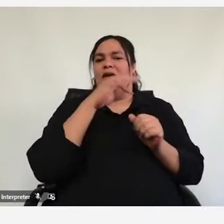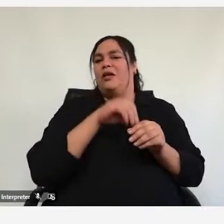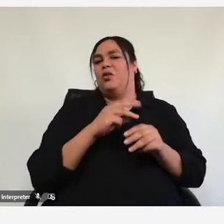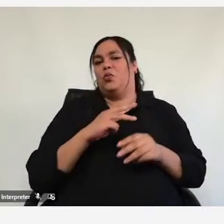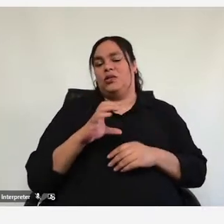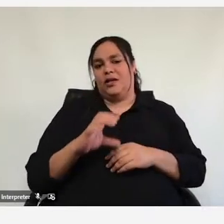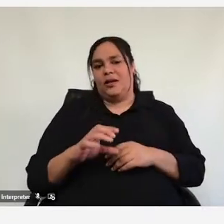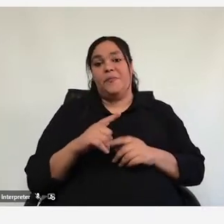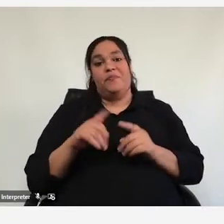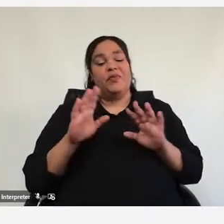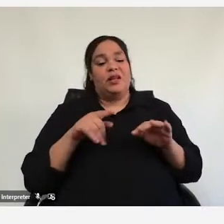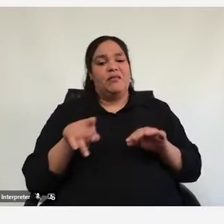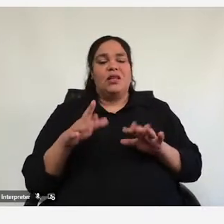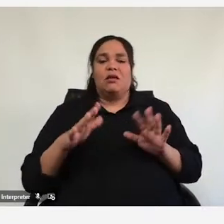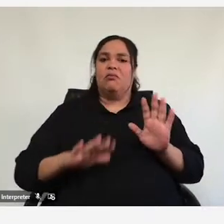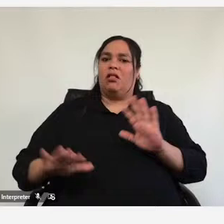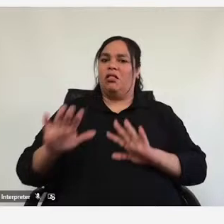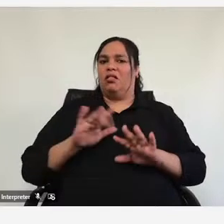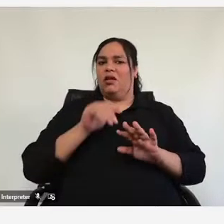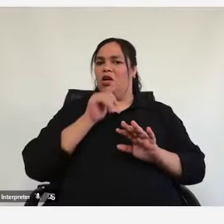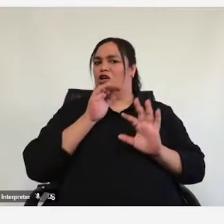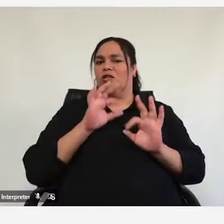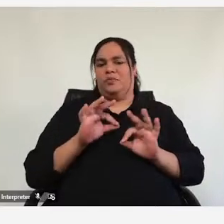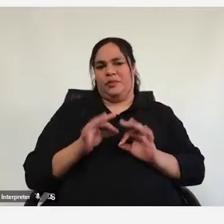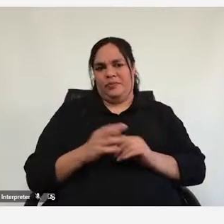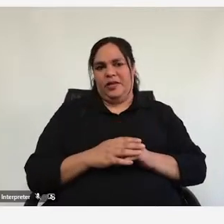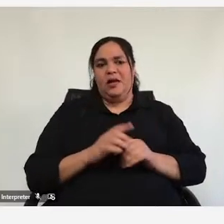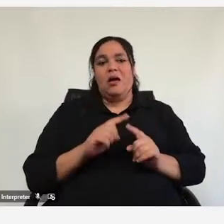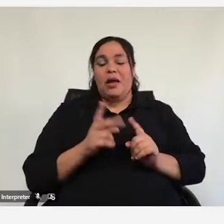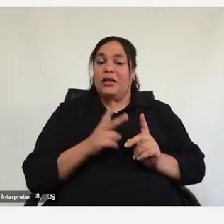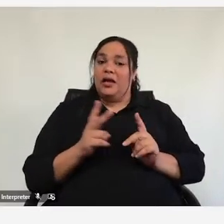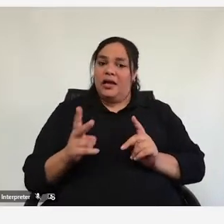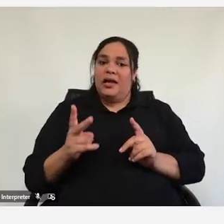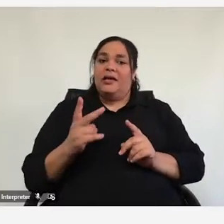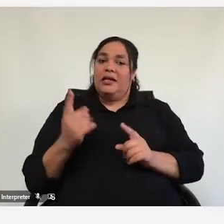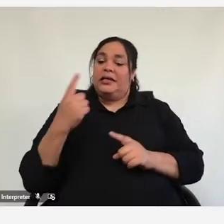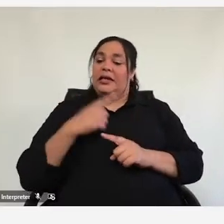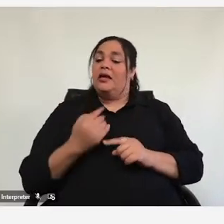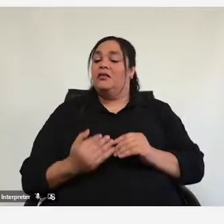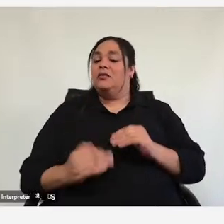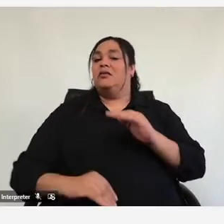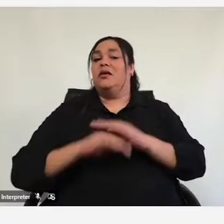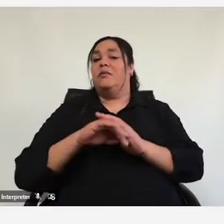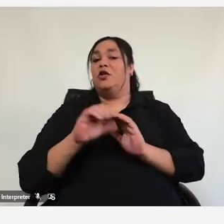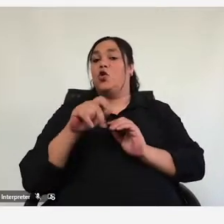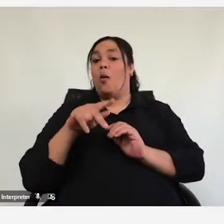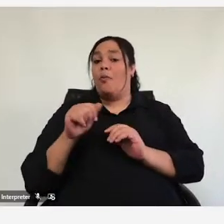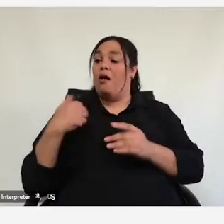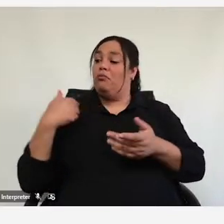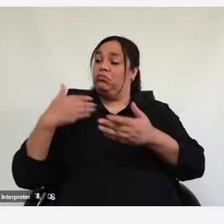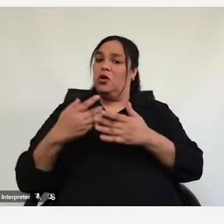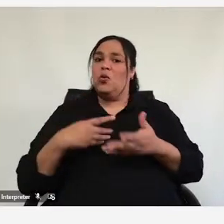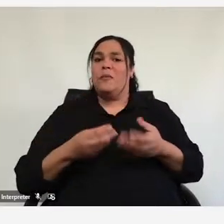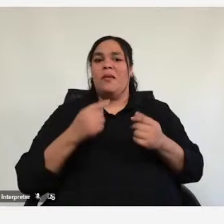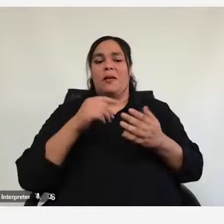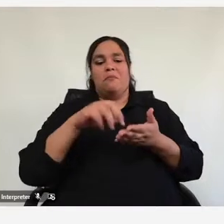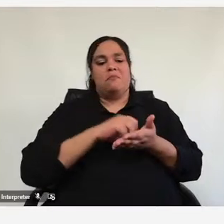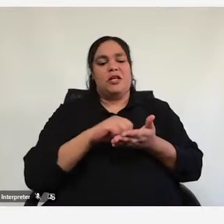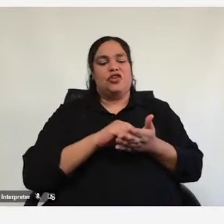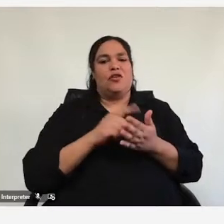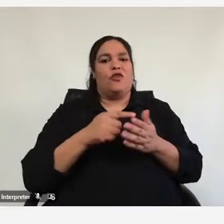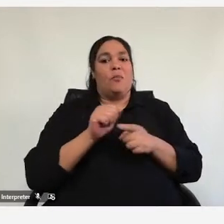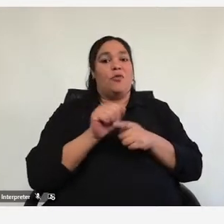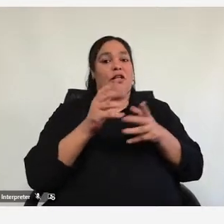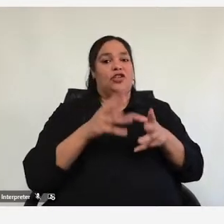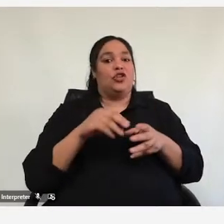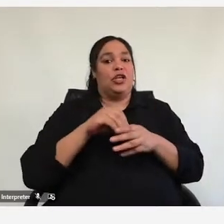Cape, leaving them sidelined and ignored. Again, in days leading up to the SOPA, we received a message from a practitioner within